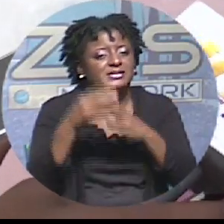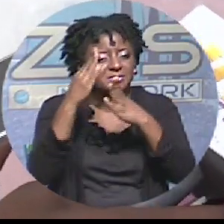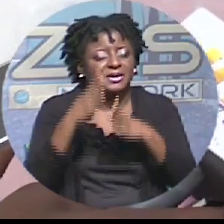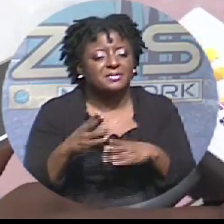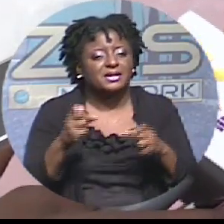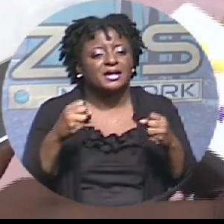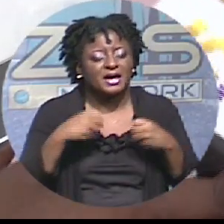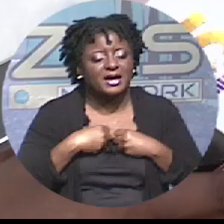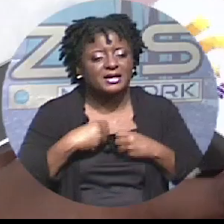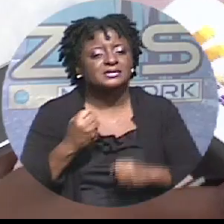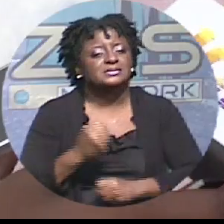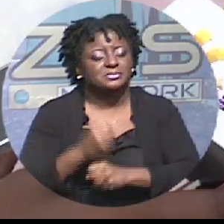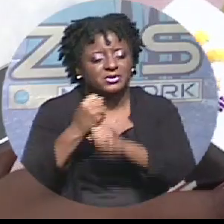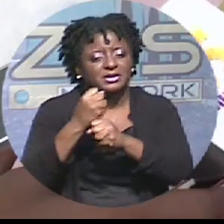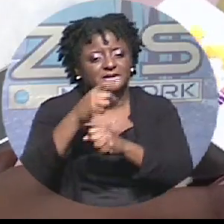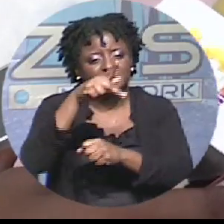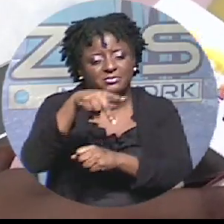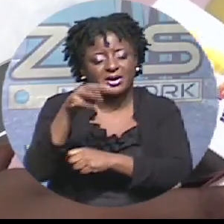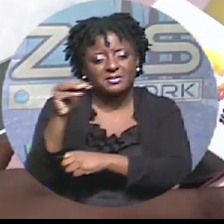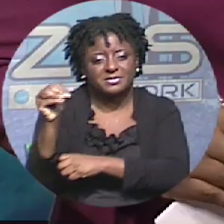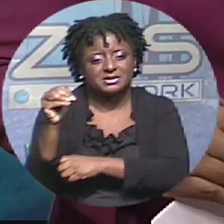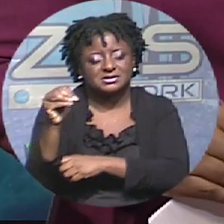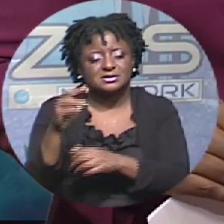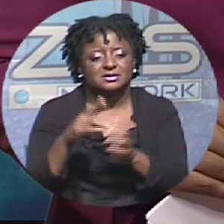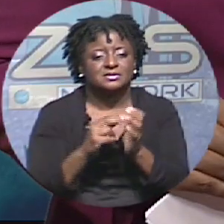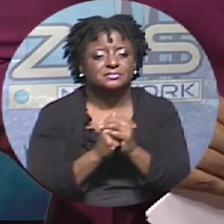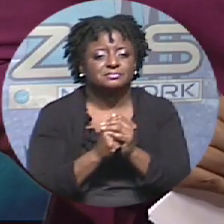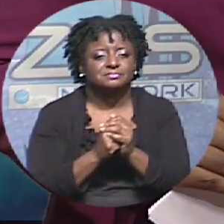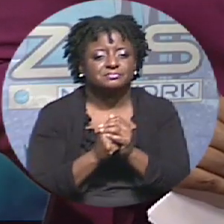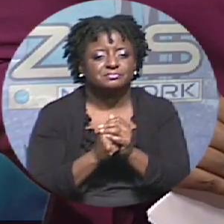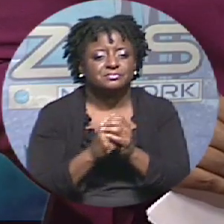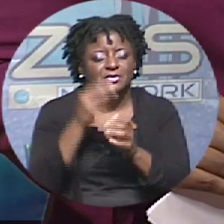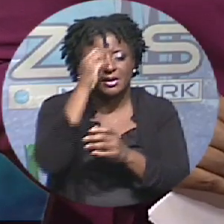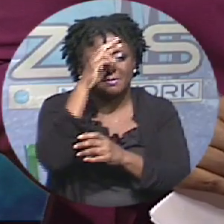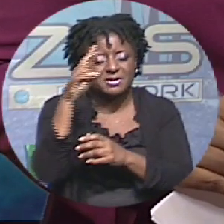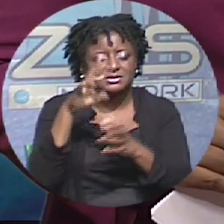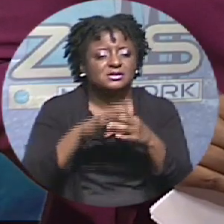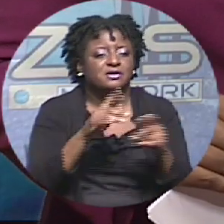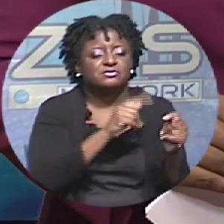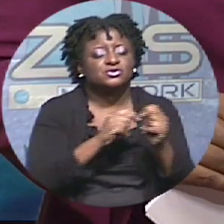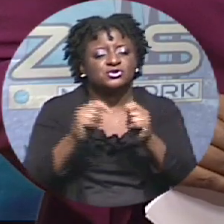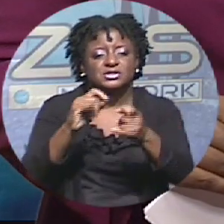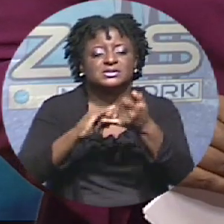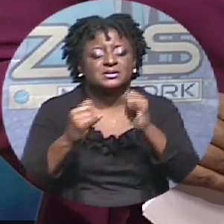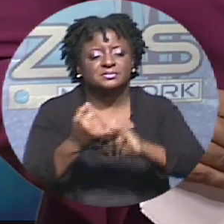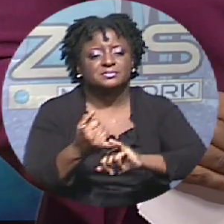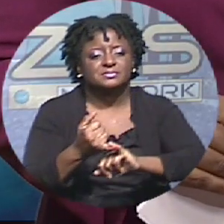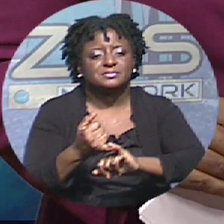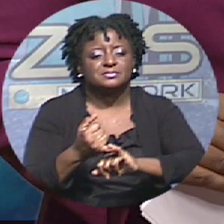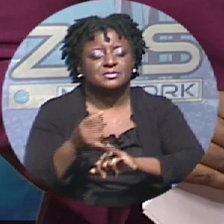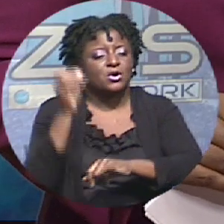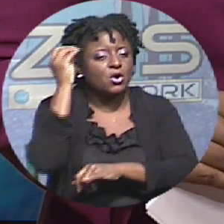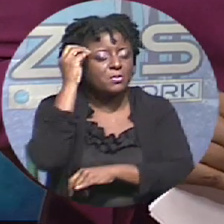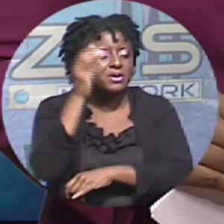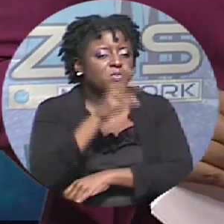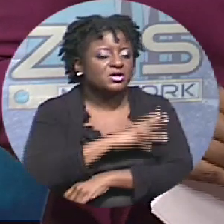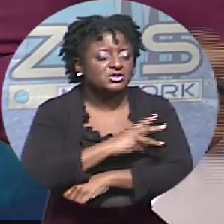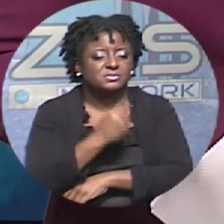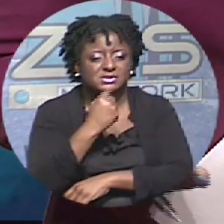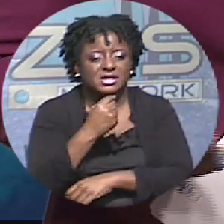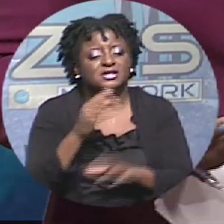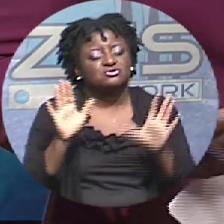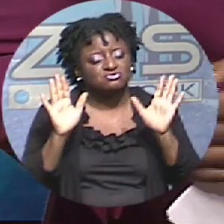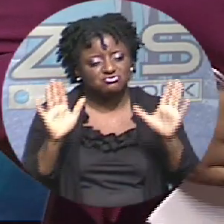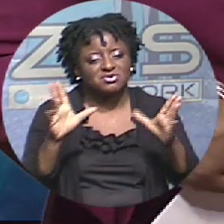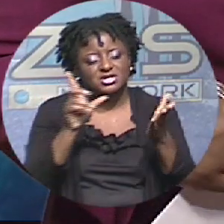around a prime minister that they can trust. Minister of Tourism, the Honorable Obi Wilshcombe, said the announcement on Baha Mar is great news for the country